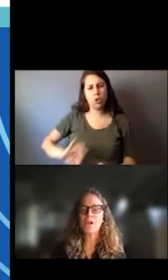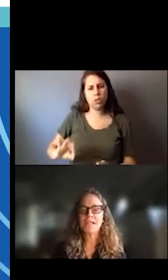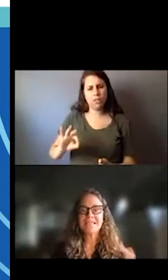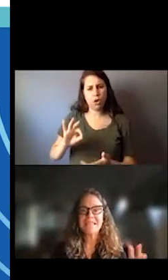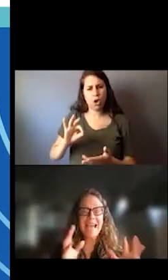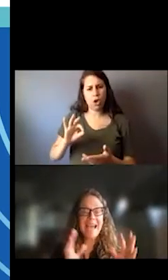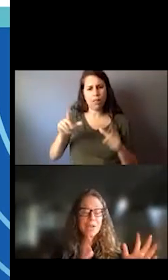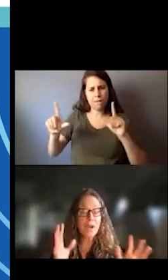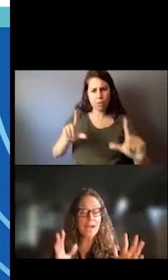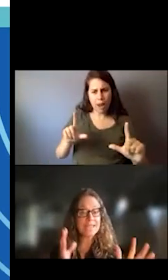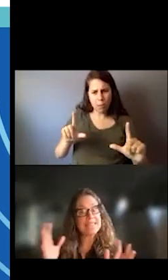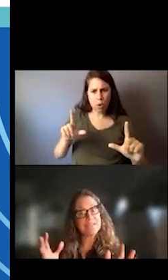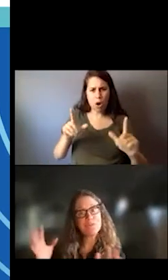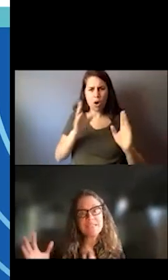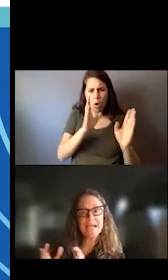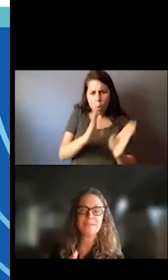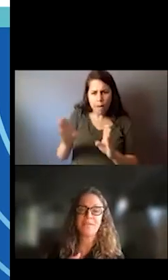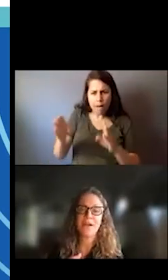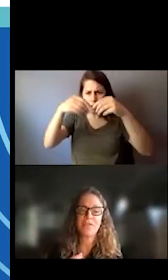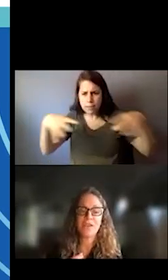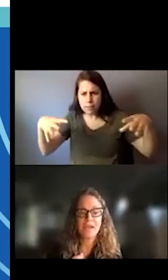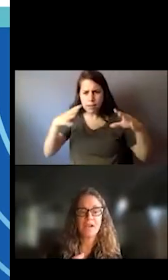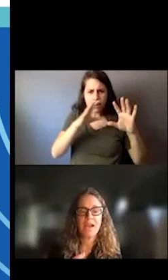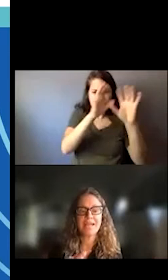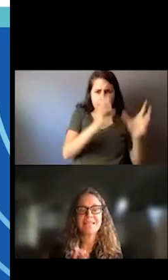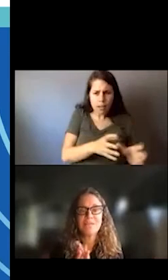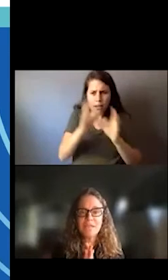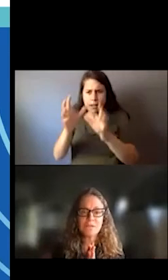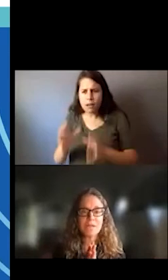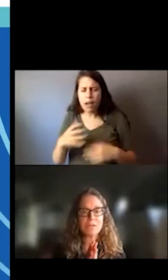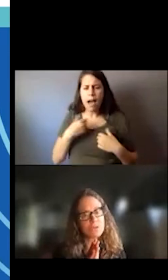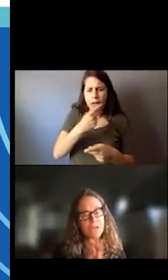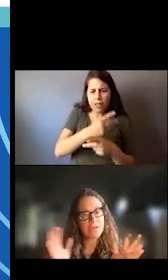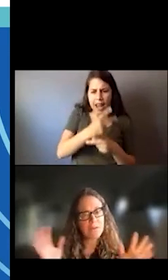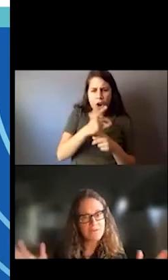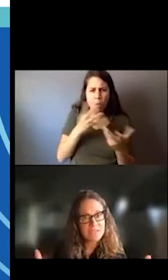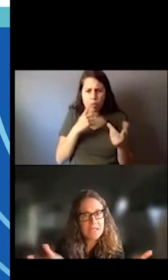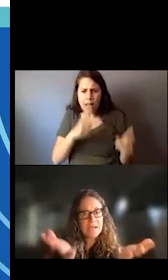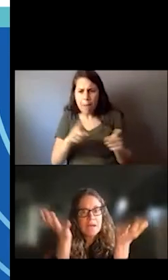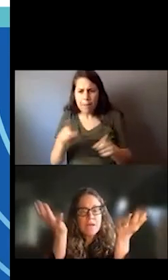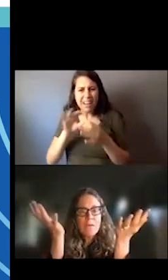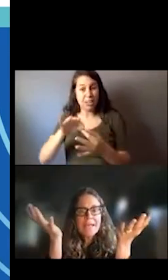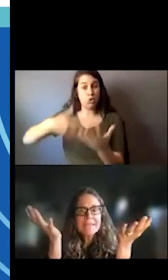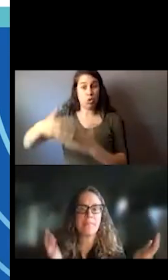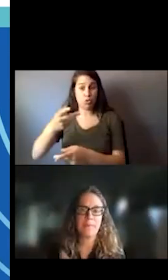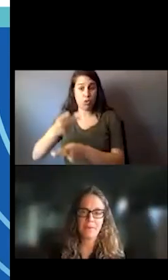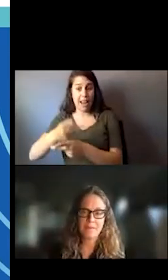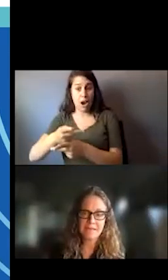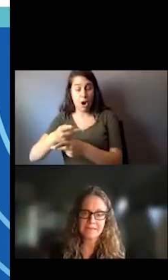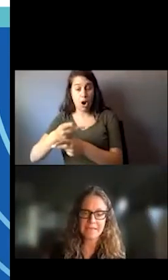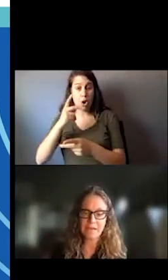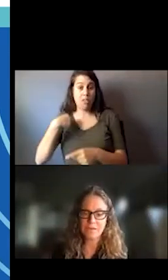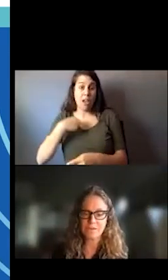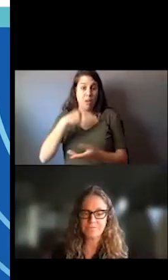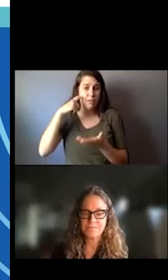framework for us to categorize the different types of healthcare activities around social care that we've seen rise up